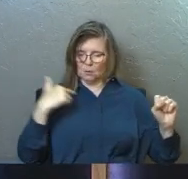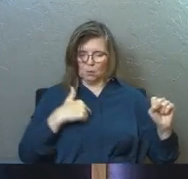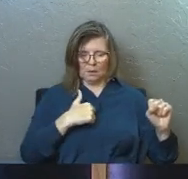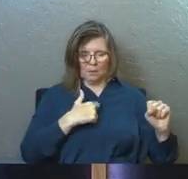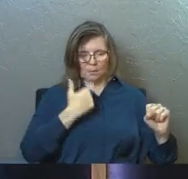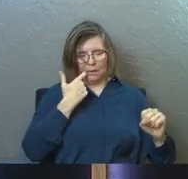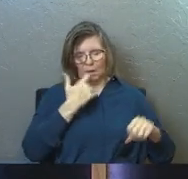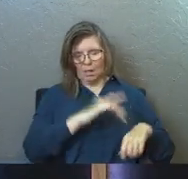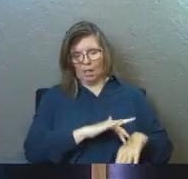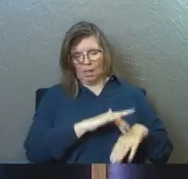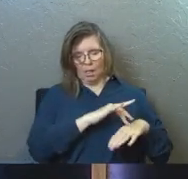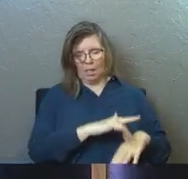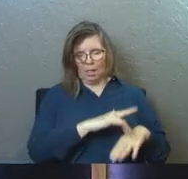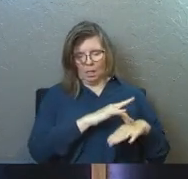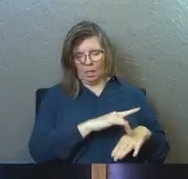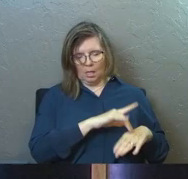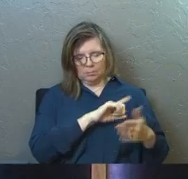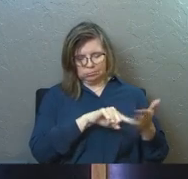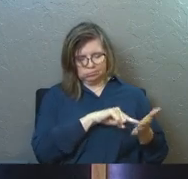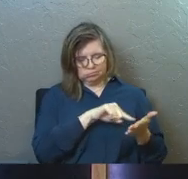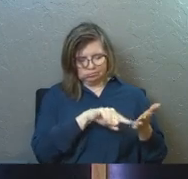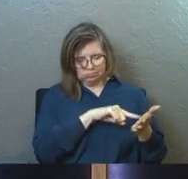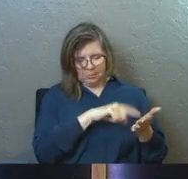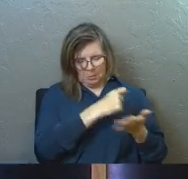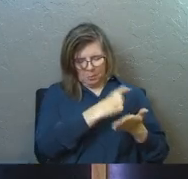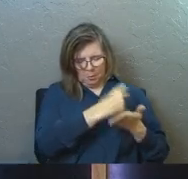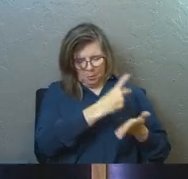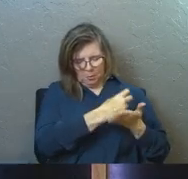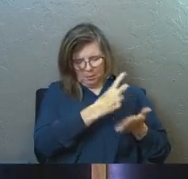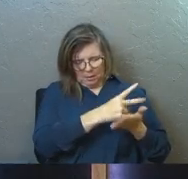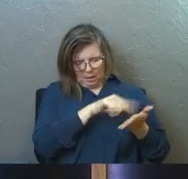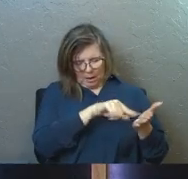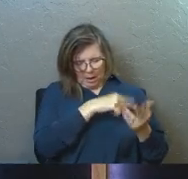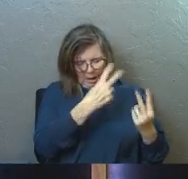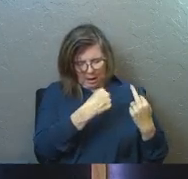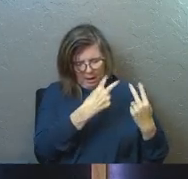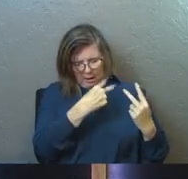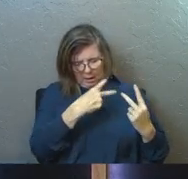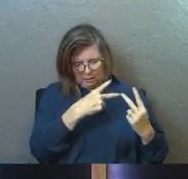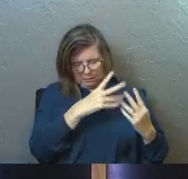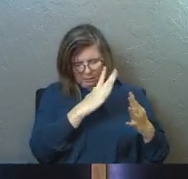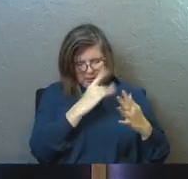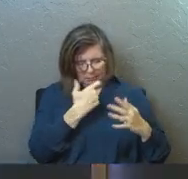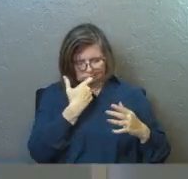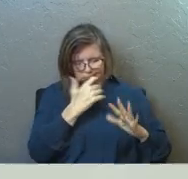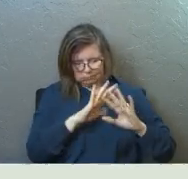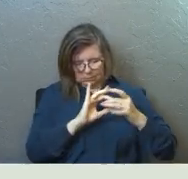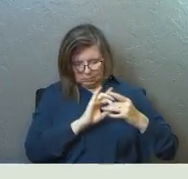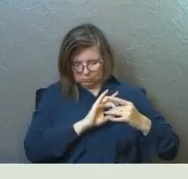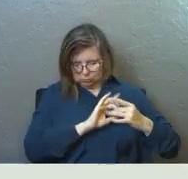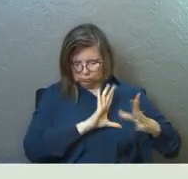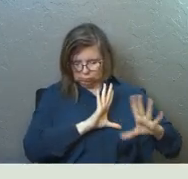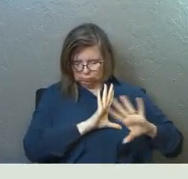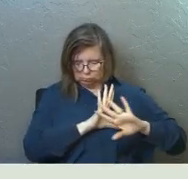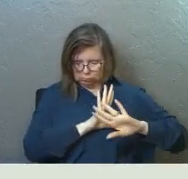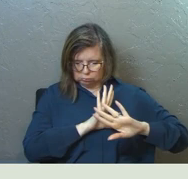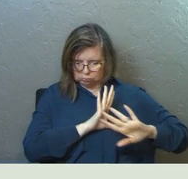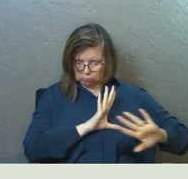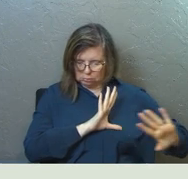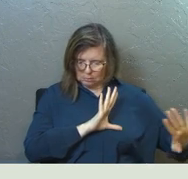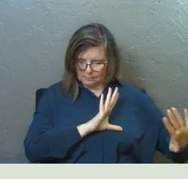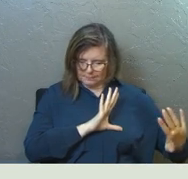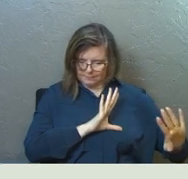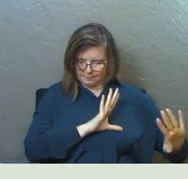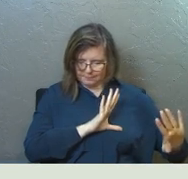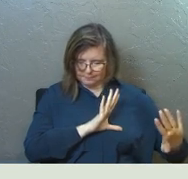where we've been addicted to the approval of other people, God, would you right now break the bonds, God, that are in this